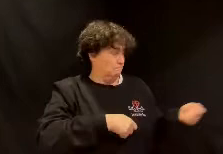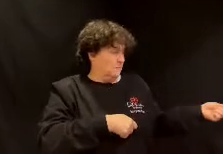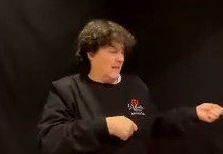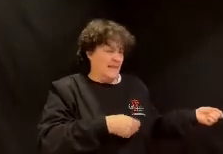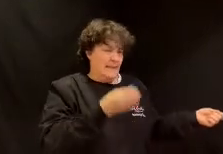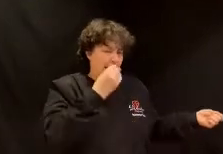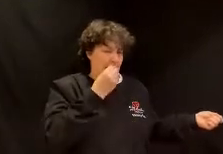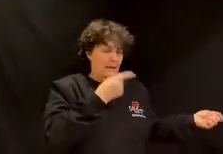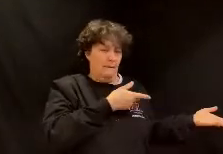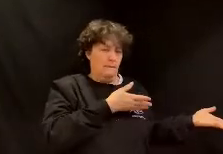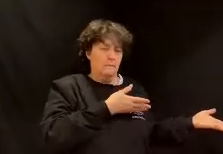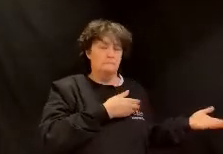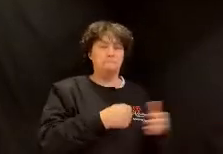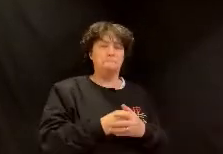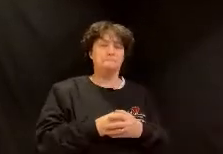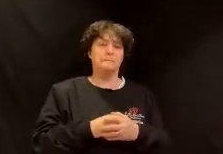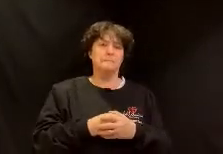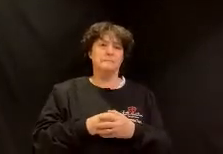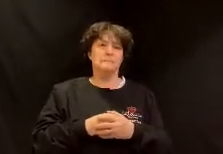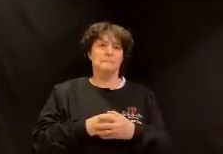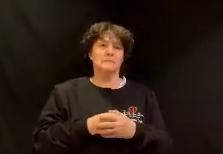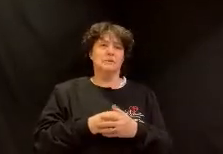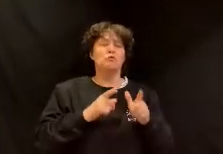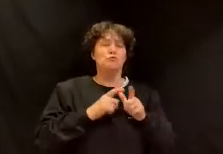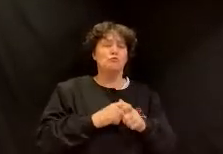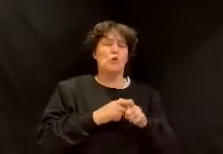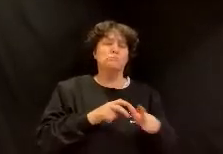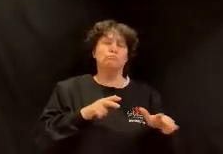here, take this. So we was running.